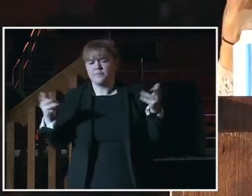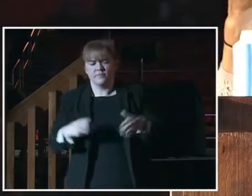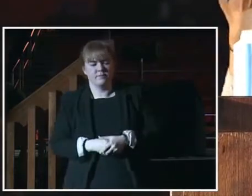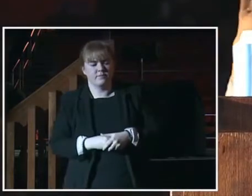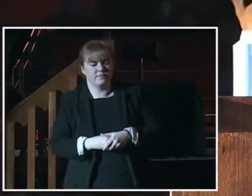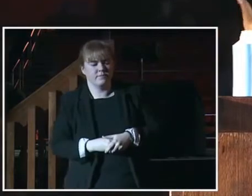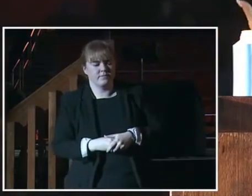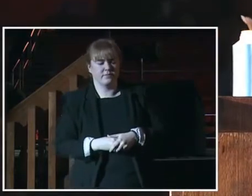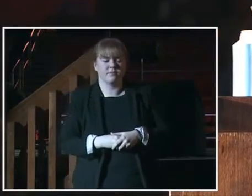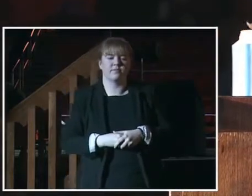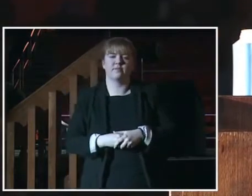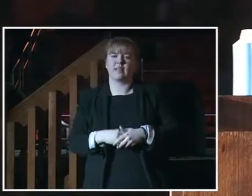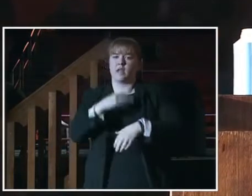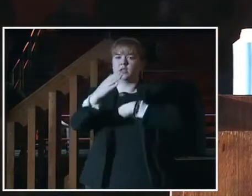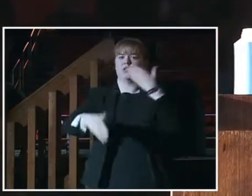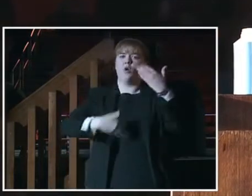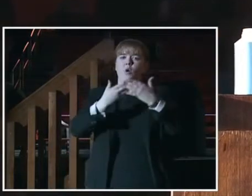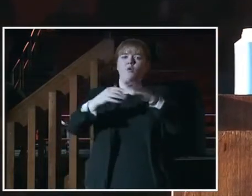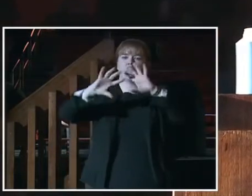That's a holistic question.